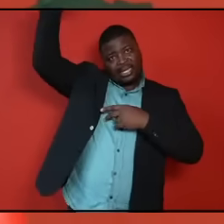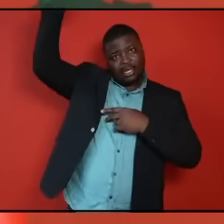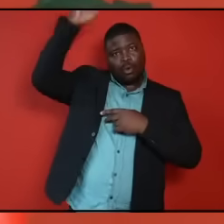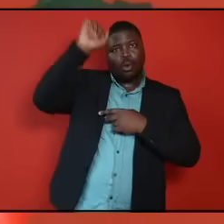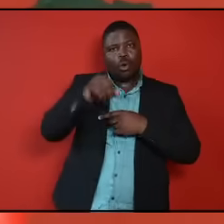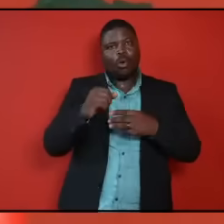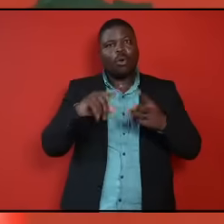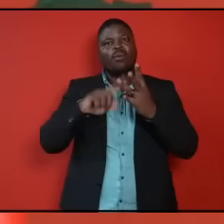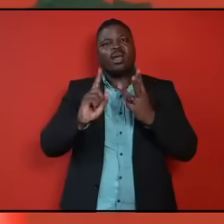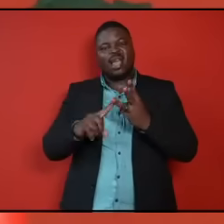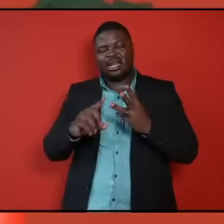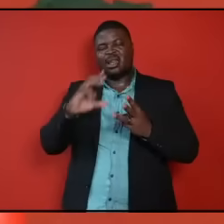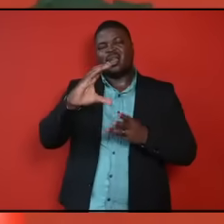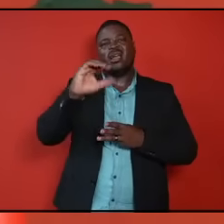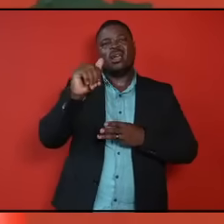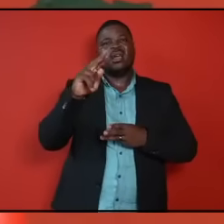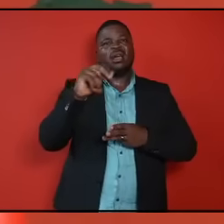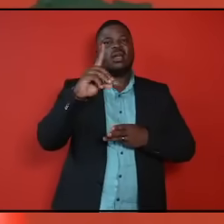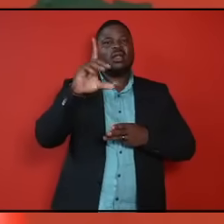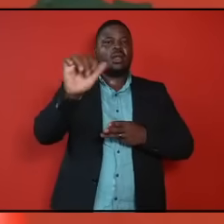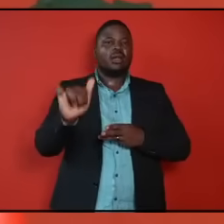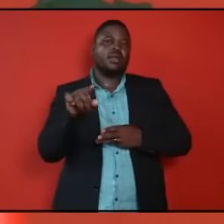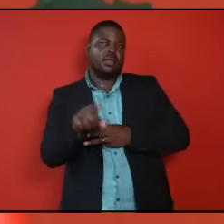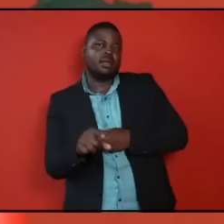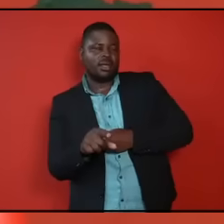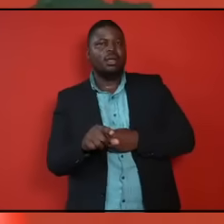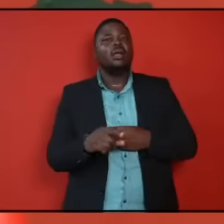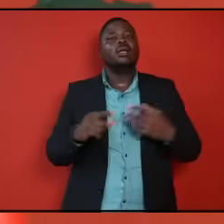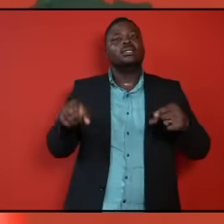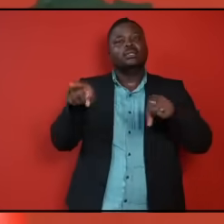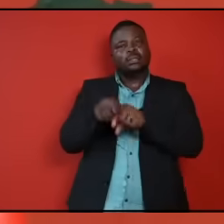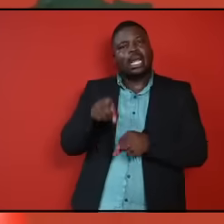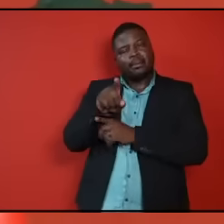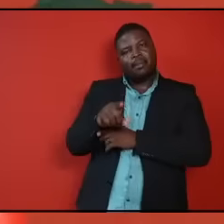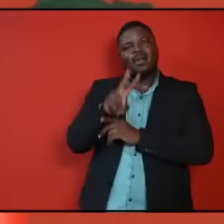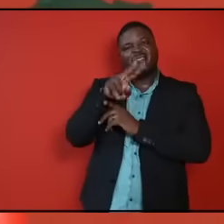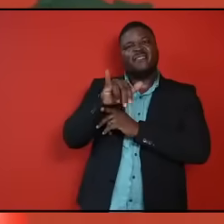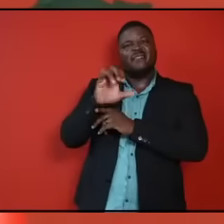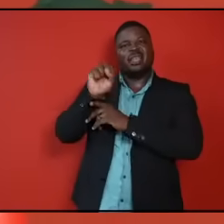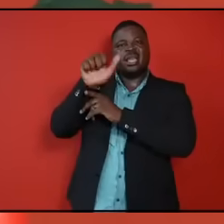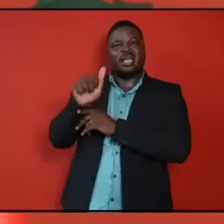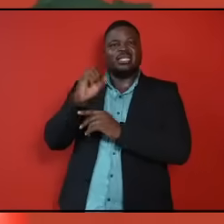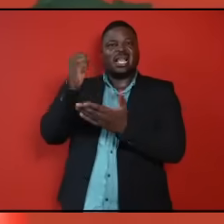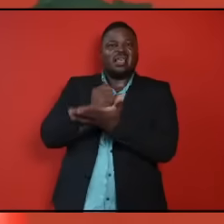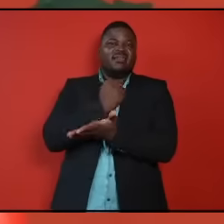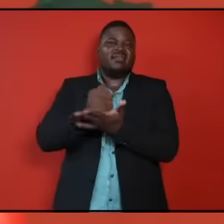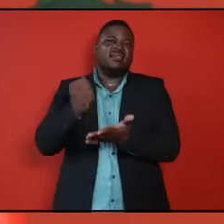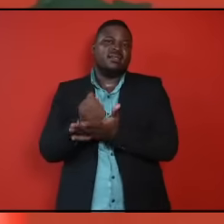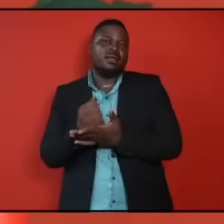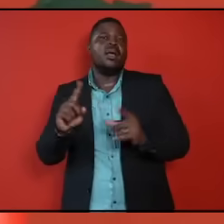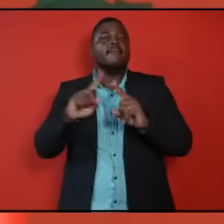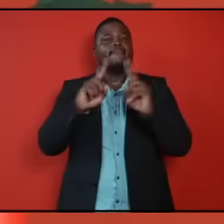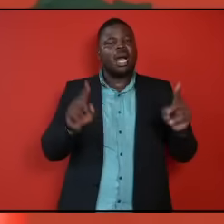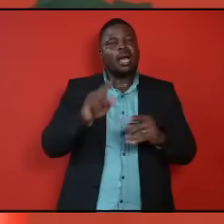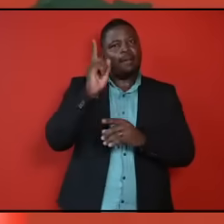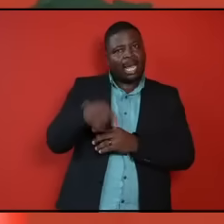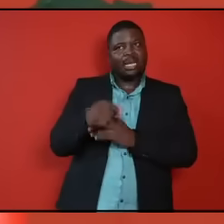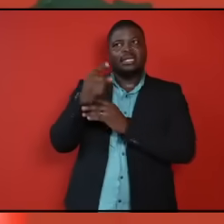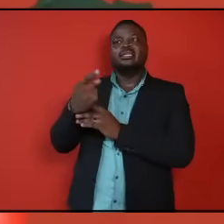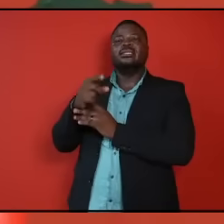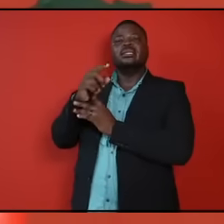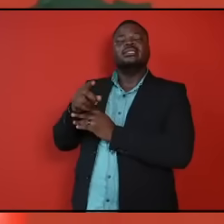United States government's suspension of immigrant visa processing for at least 75 countries,